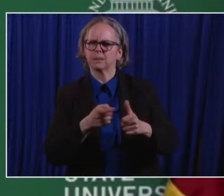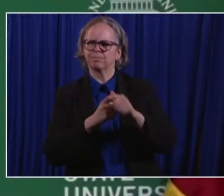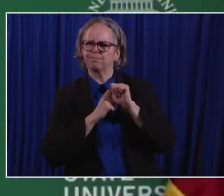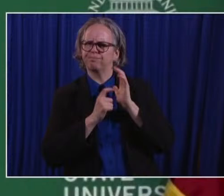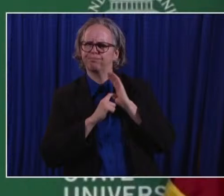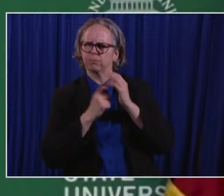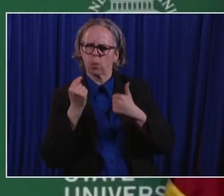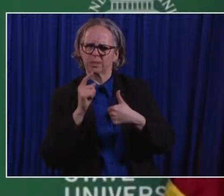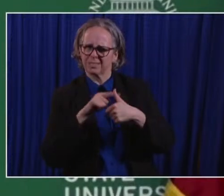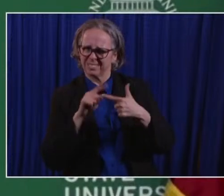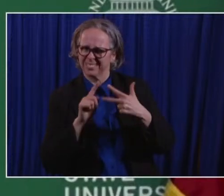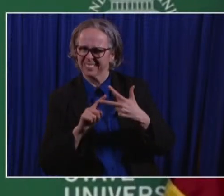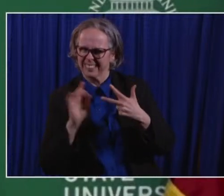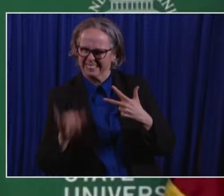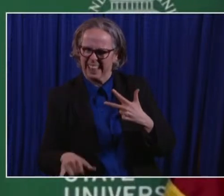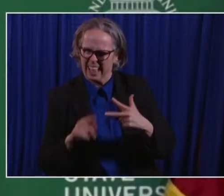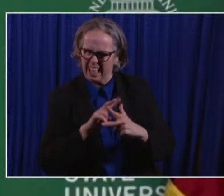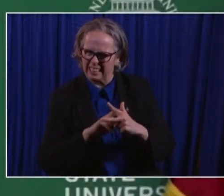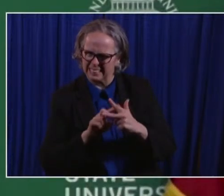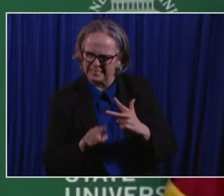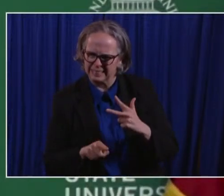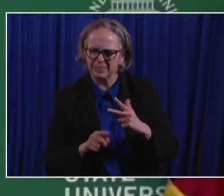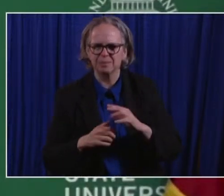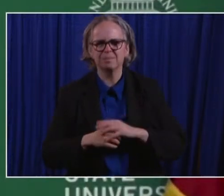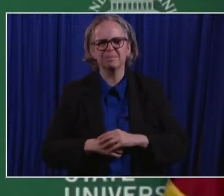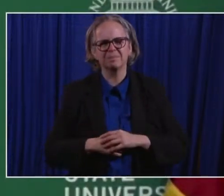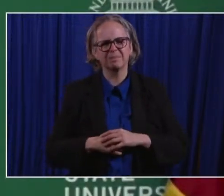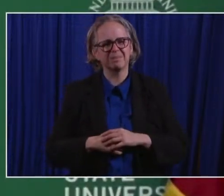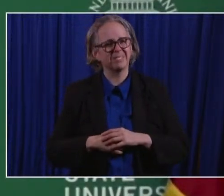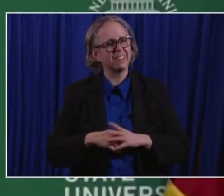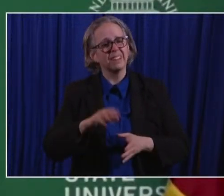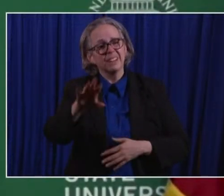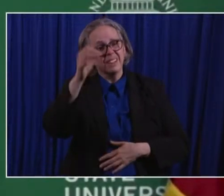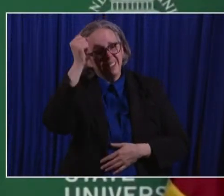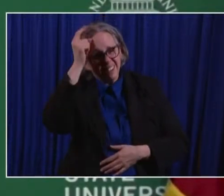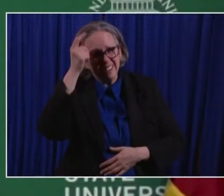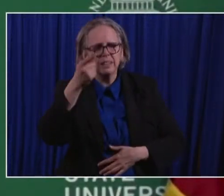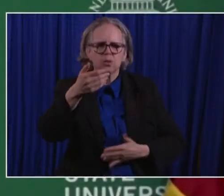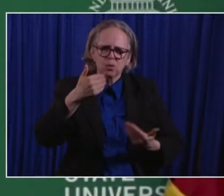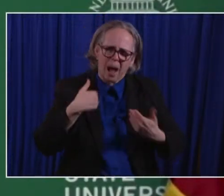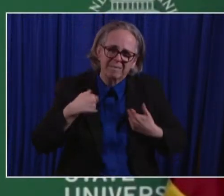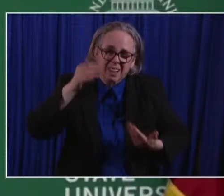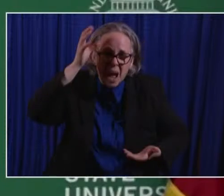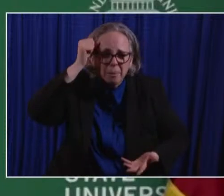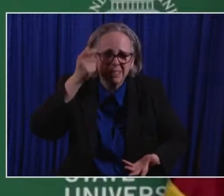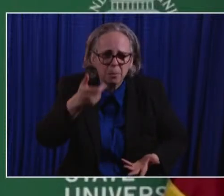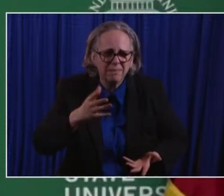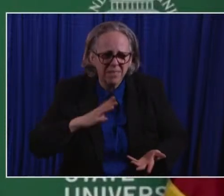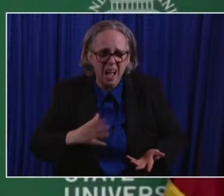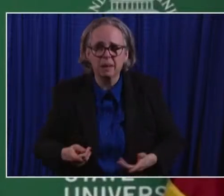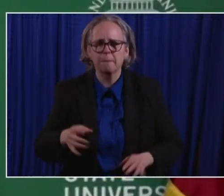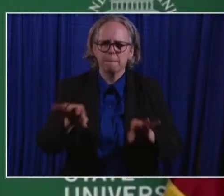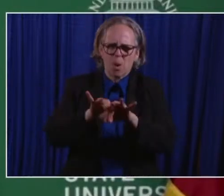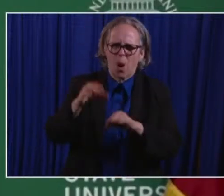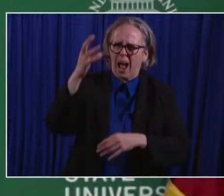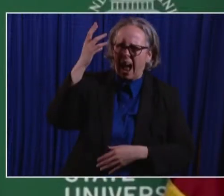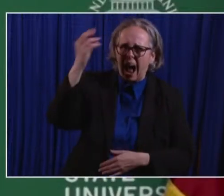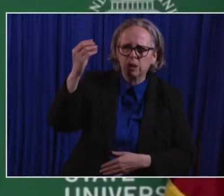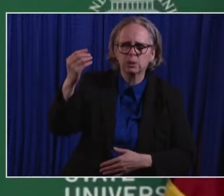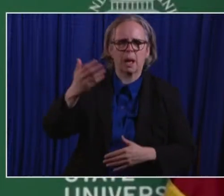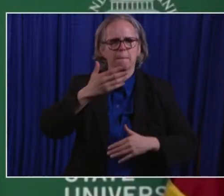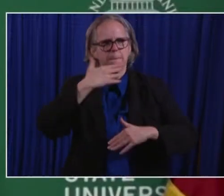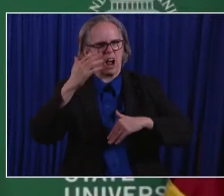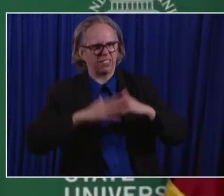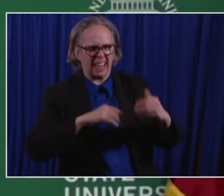mind, they're going to be fine. Outdoors better than inside, much, much better. The vaccine is